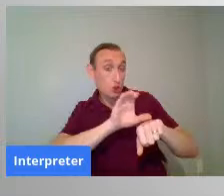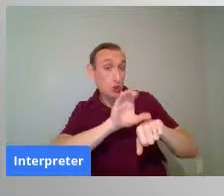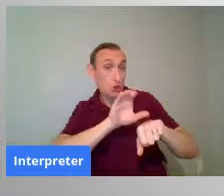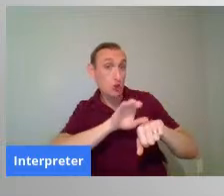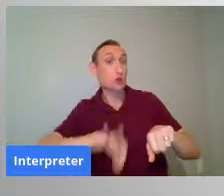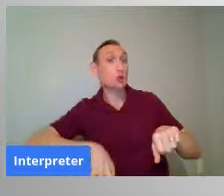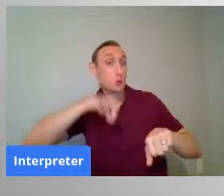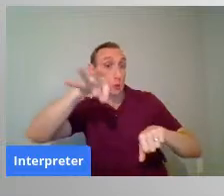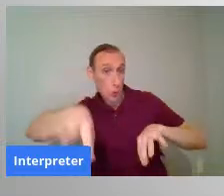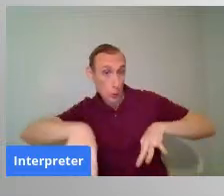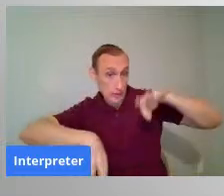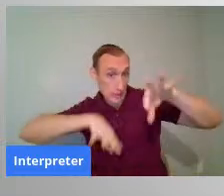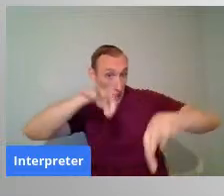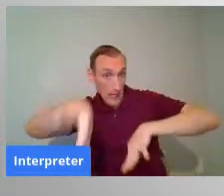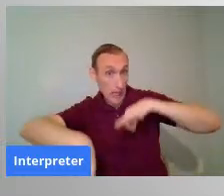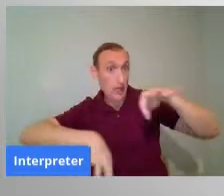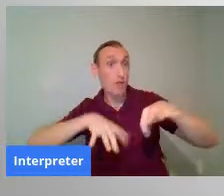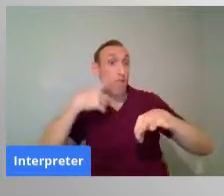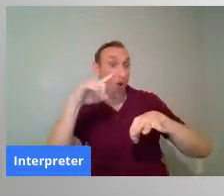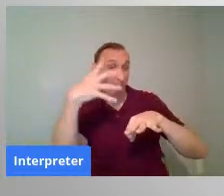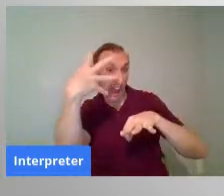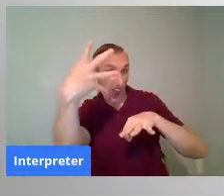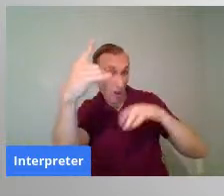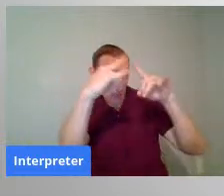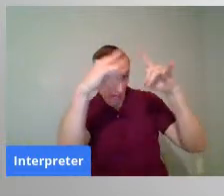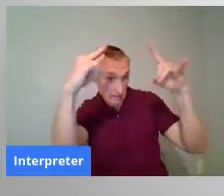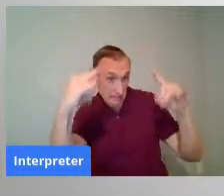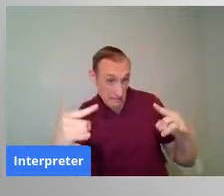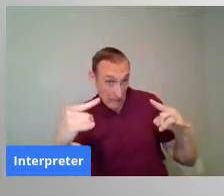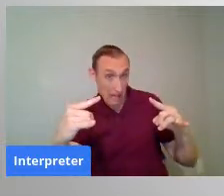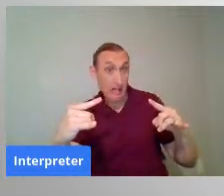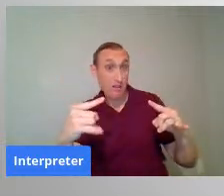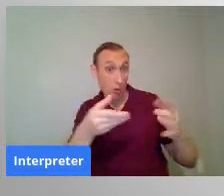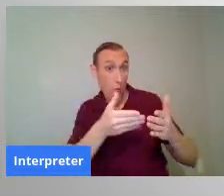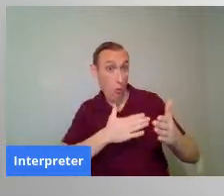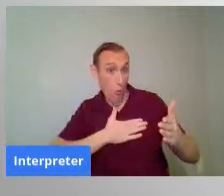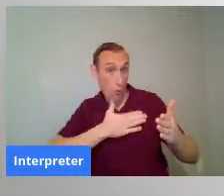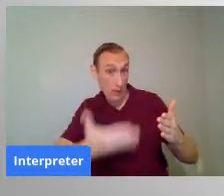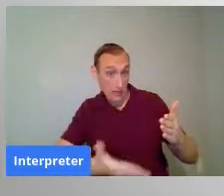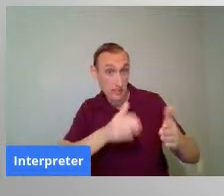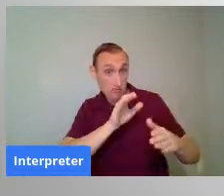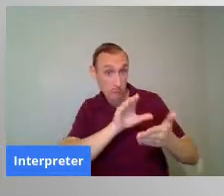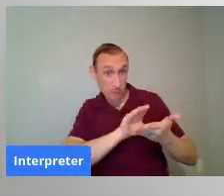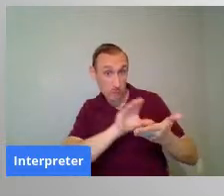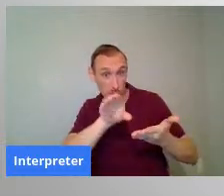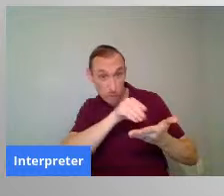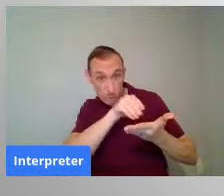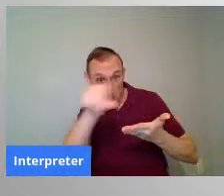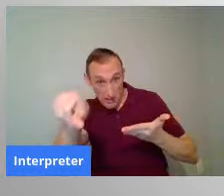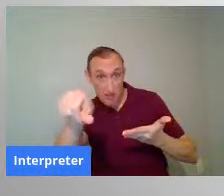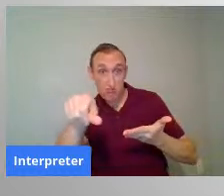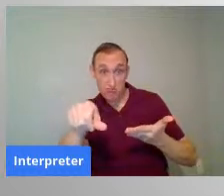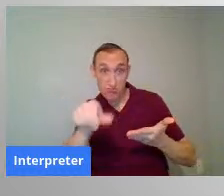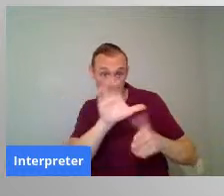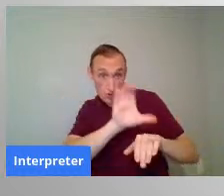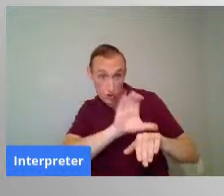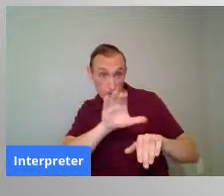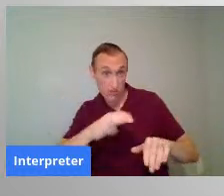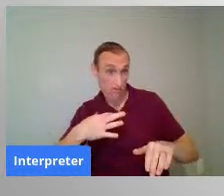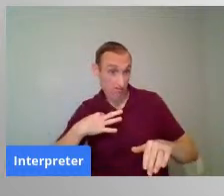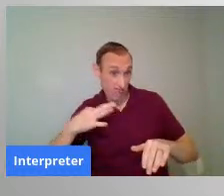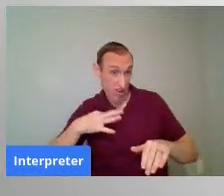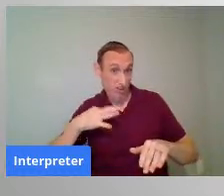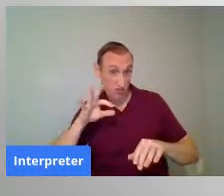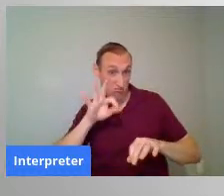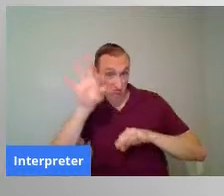tent type things. They're willing to give us if we don't have the money to spend. I mean, it just